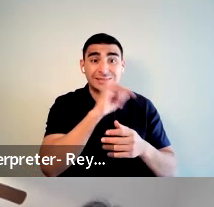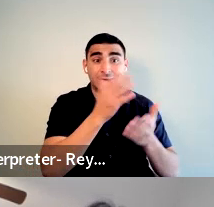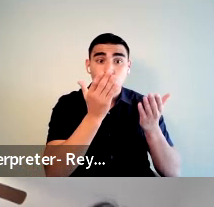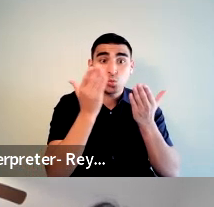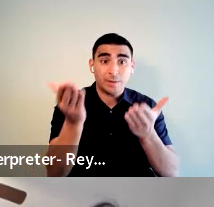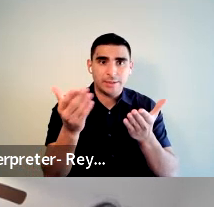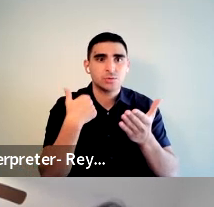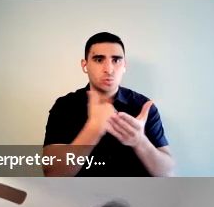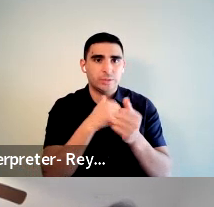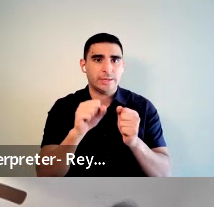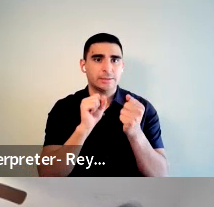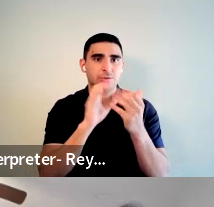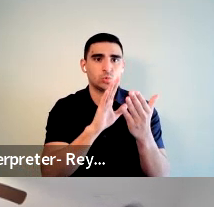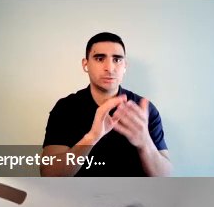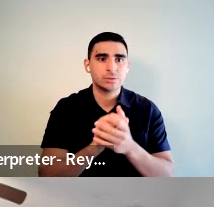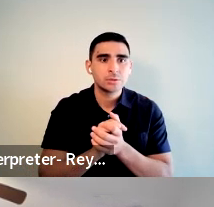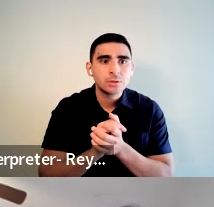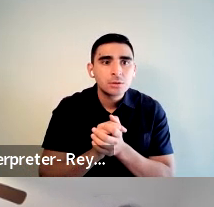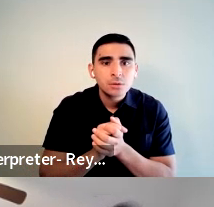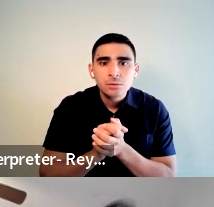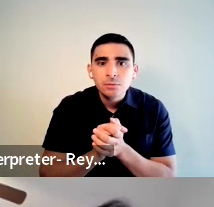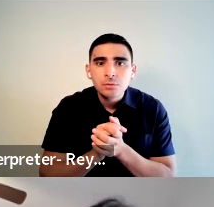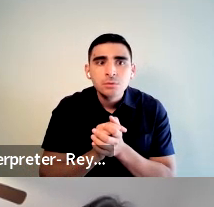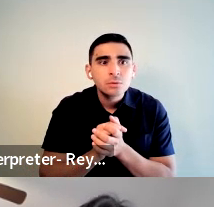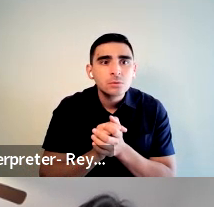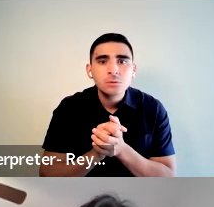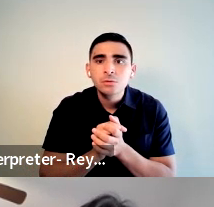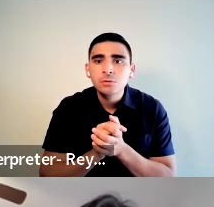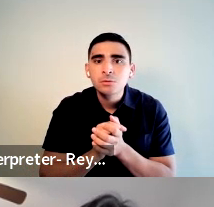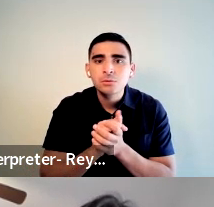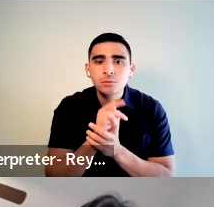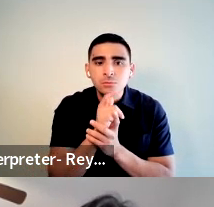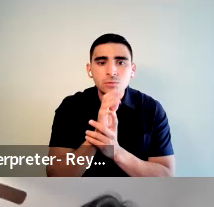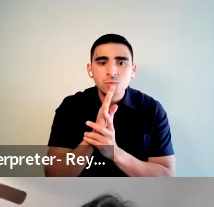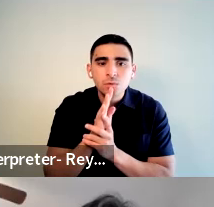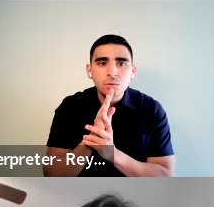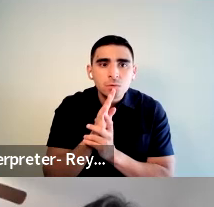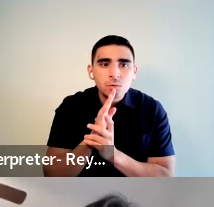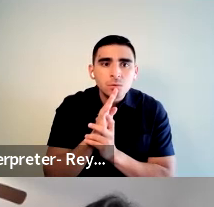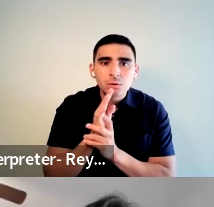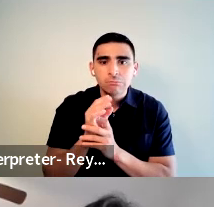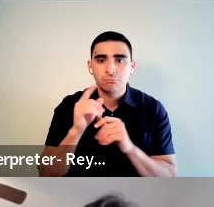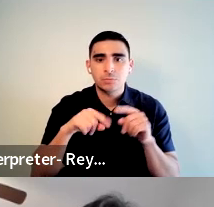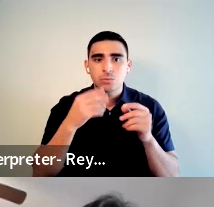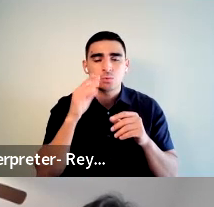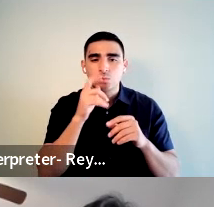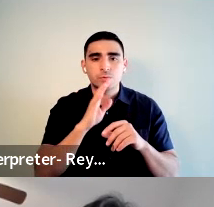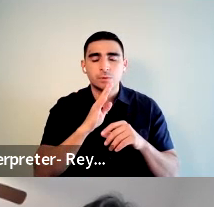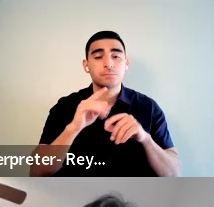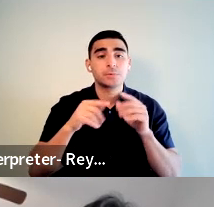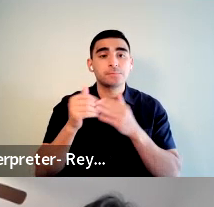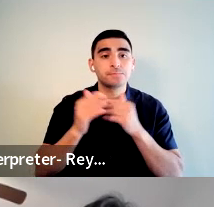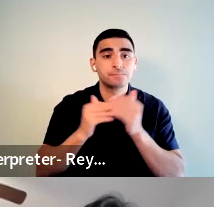I think that's also part of the outreach that we talked about that really needs to happen so that people know that